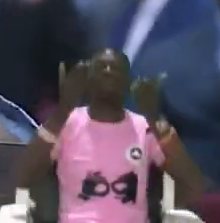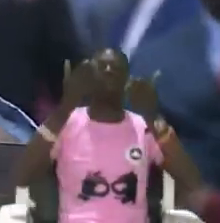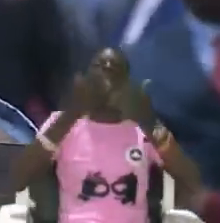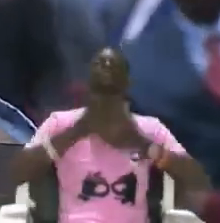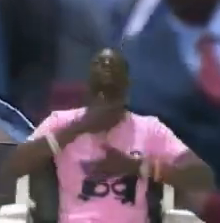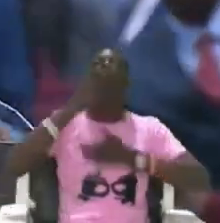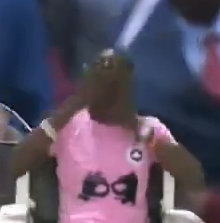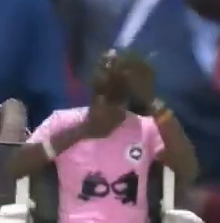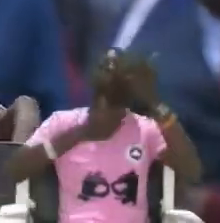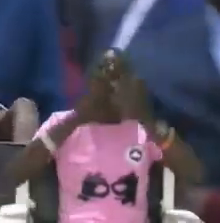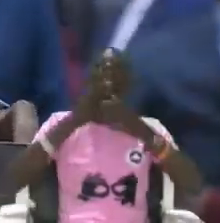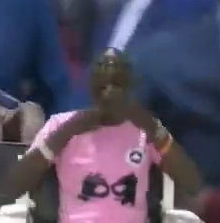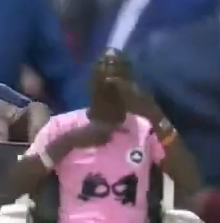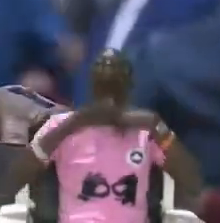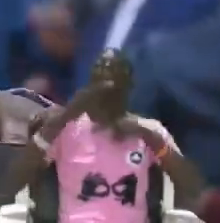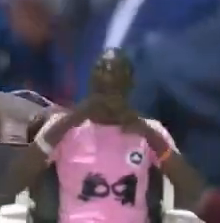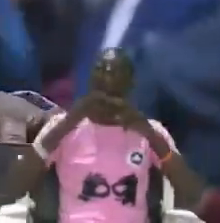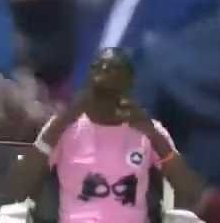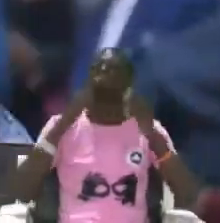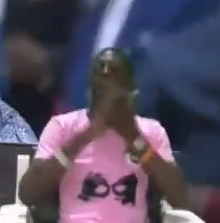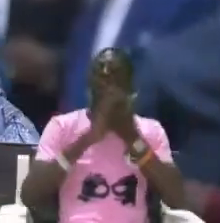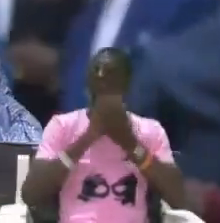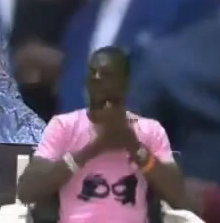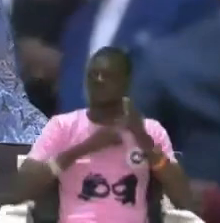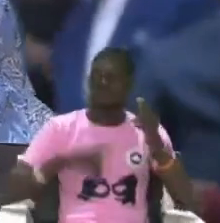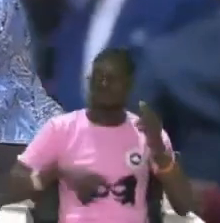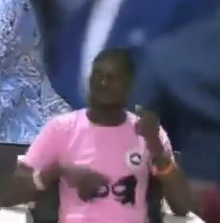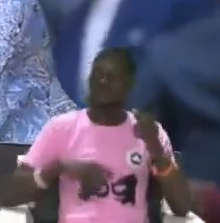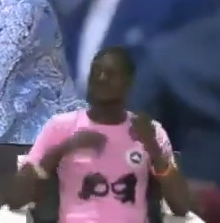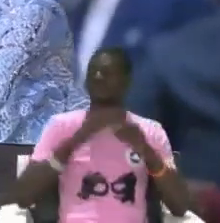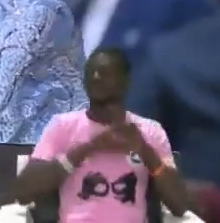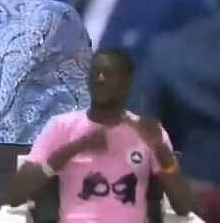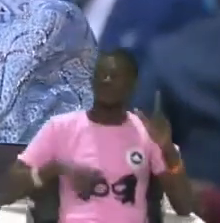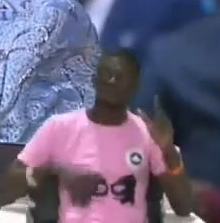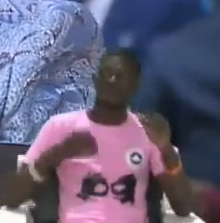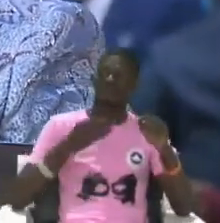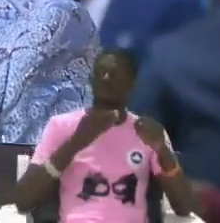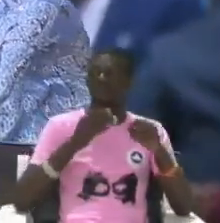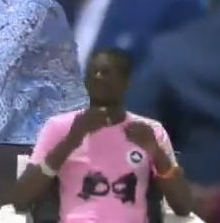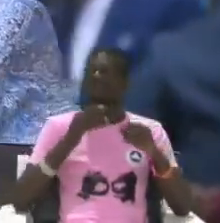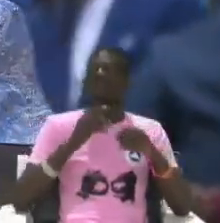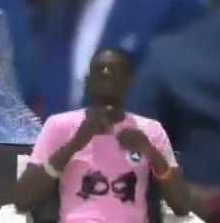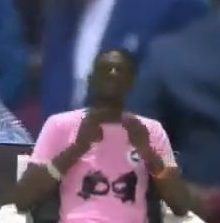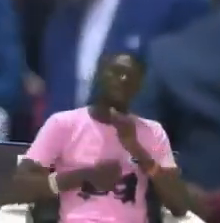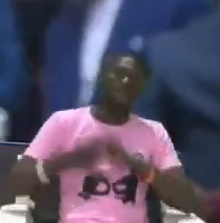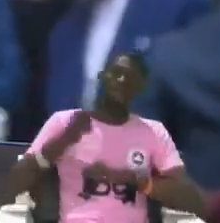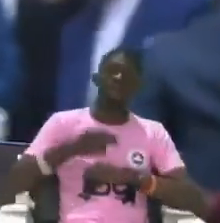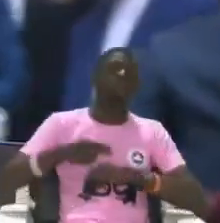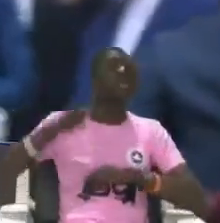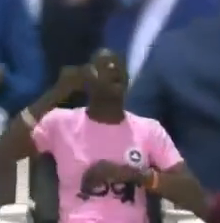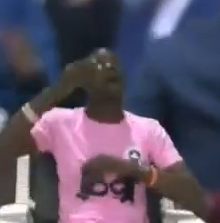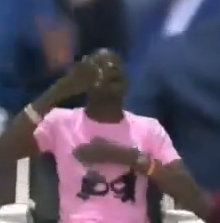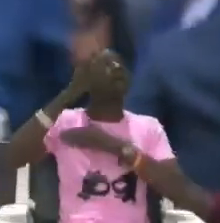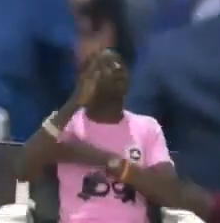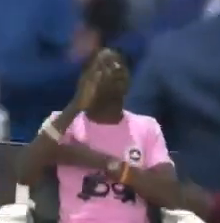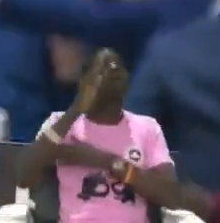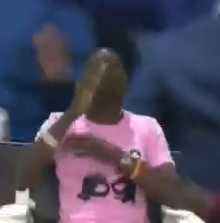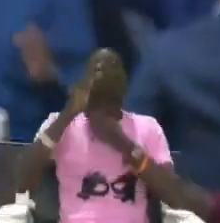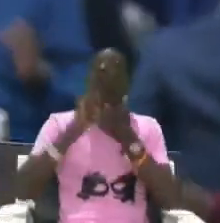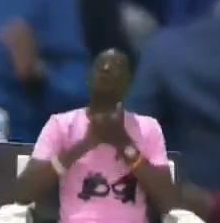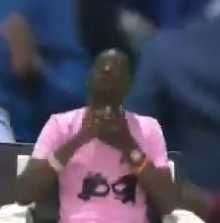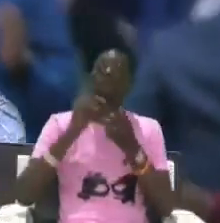tonight and worship the King of Kings, the Lord of Lords, the Most High God, the Lord that reigns